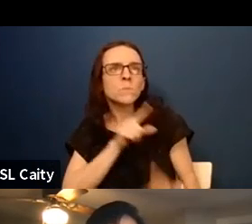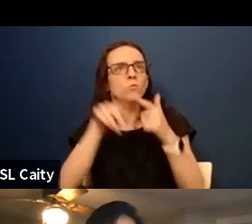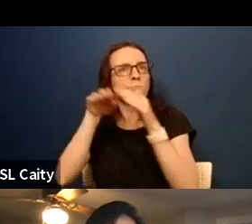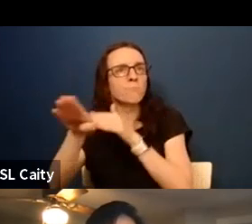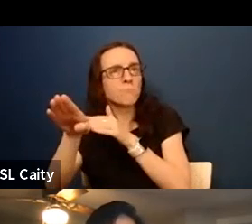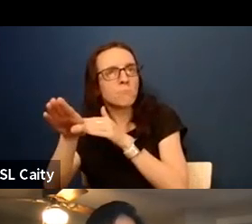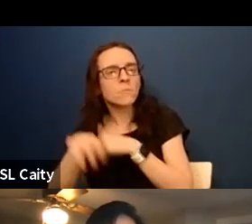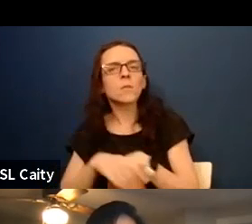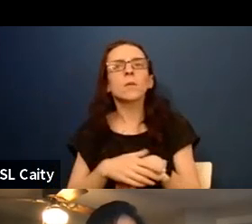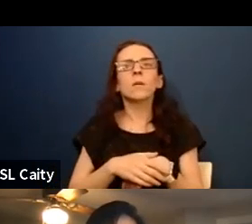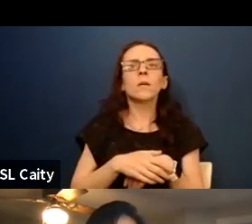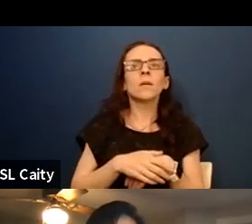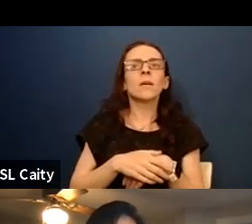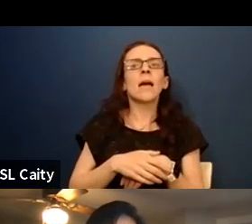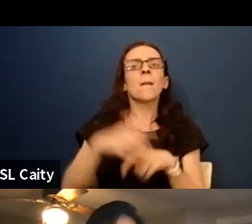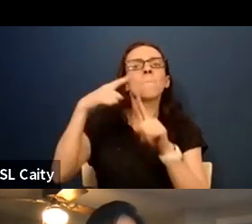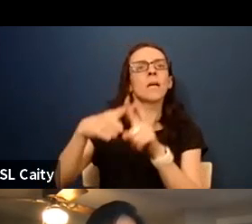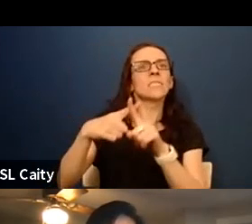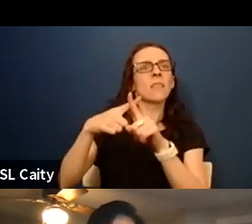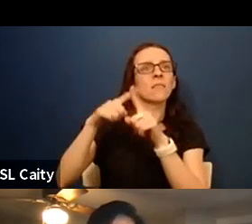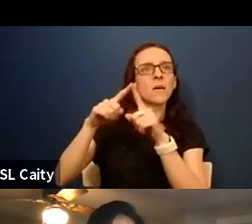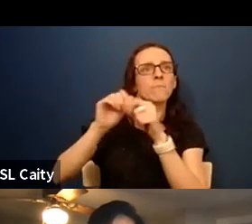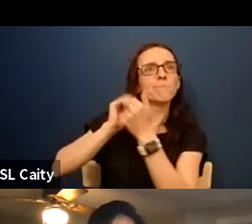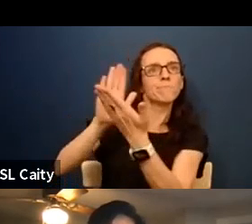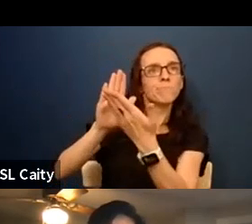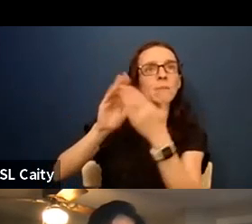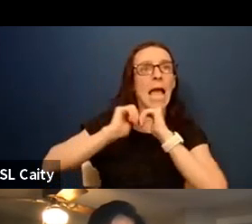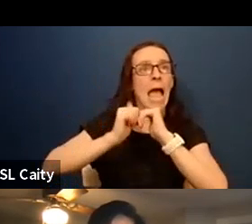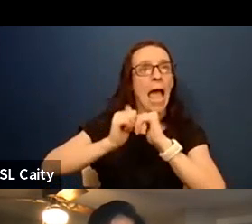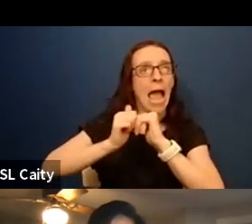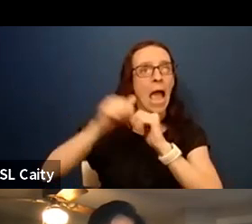to resolve the mechanism piece. I actually might suggest that we